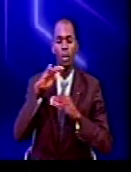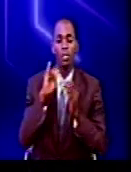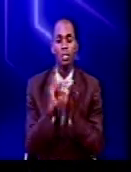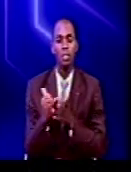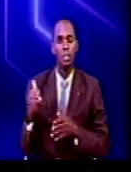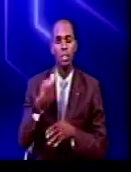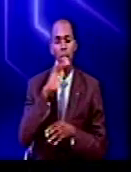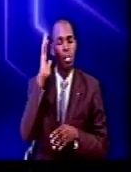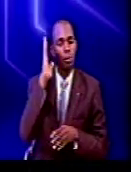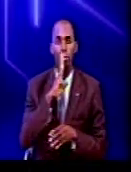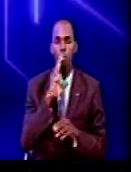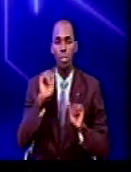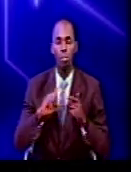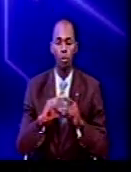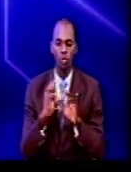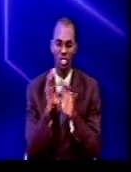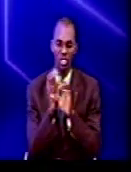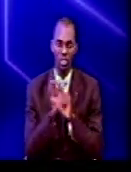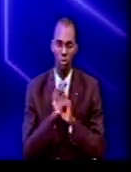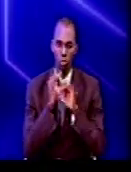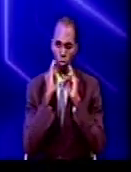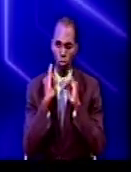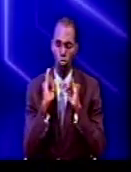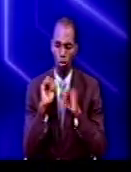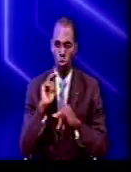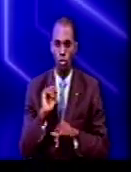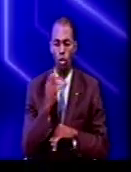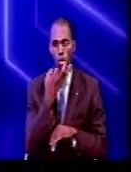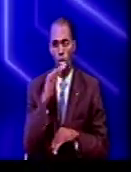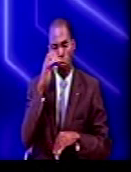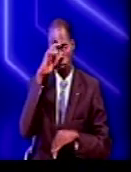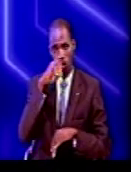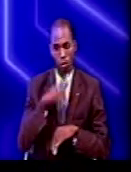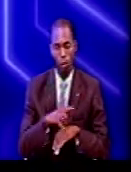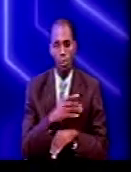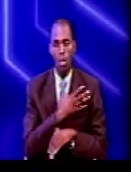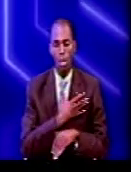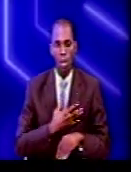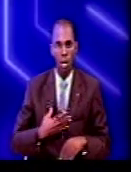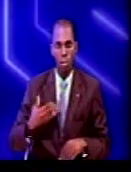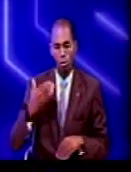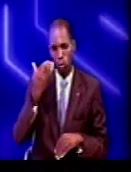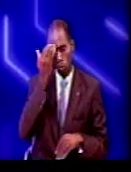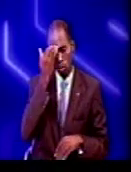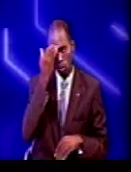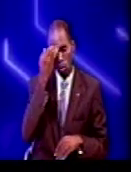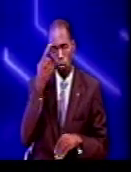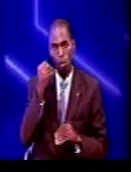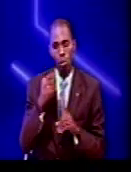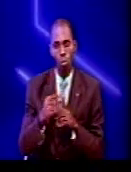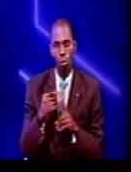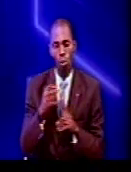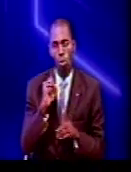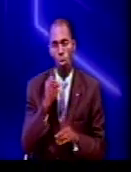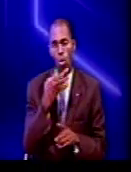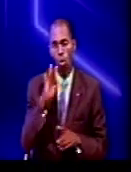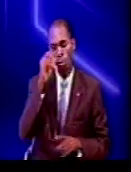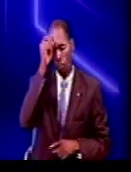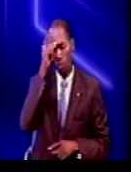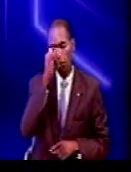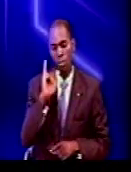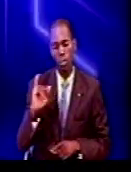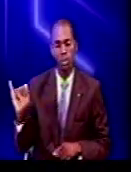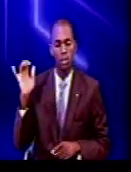for wisdom that is from above, that they will be able to receive instruction of wisdom